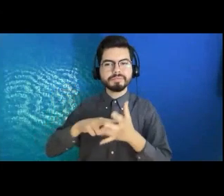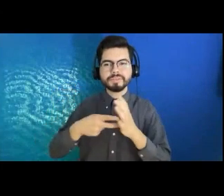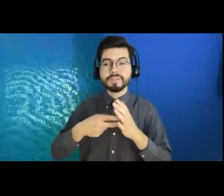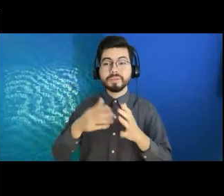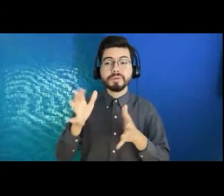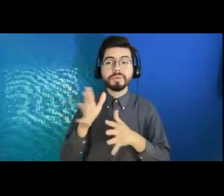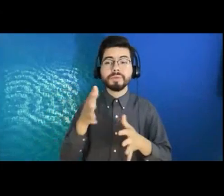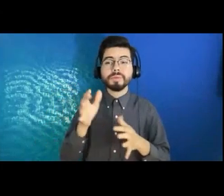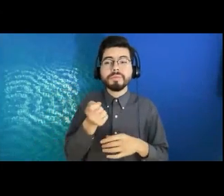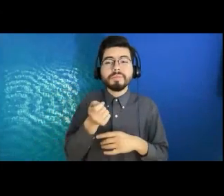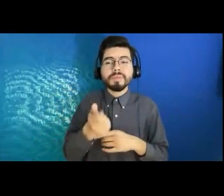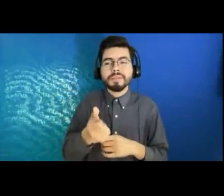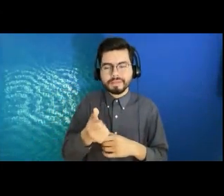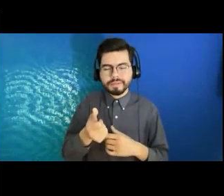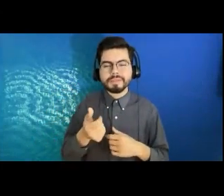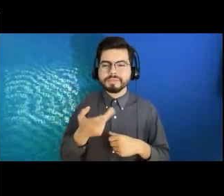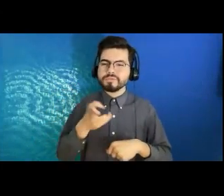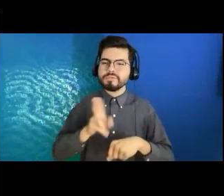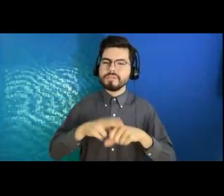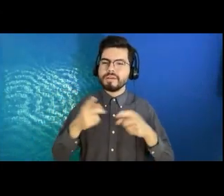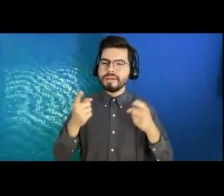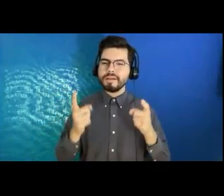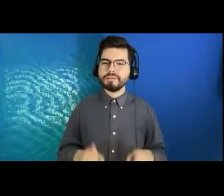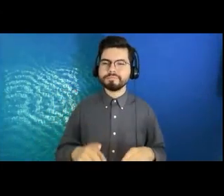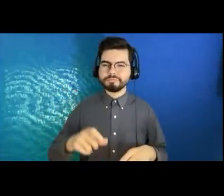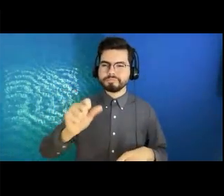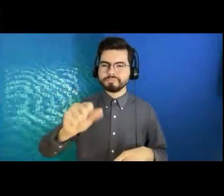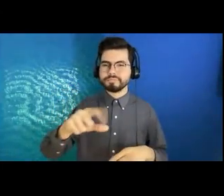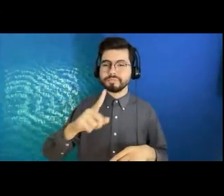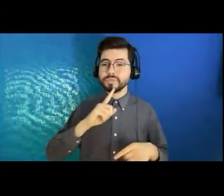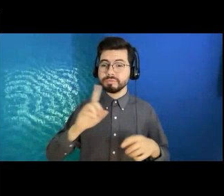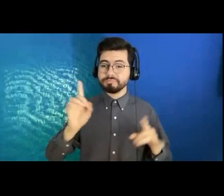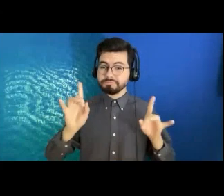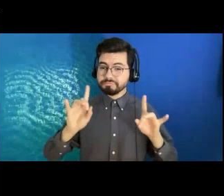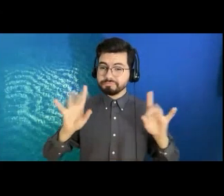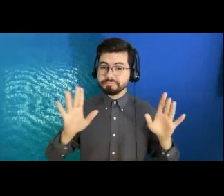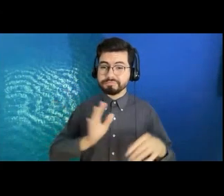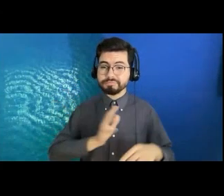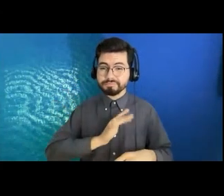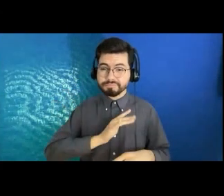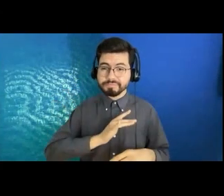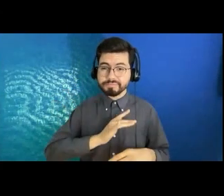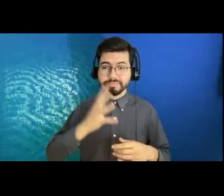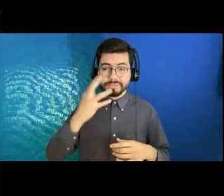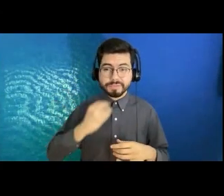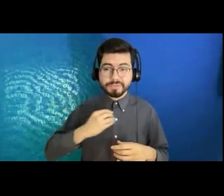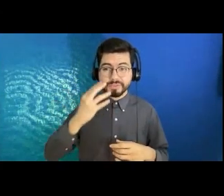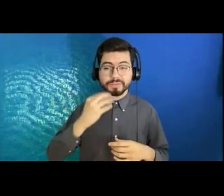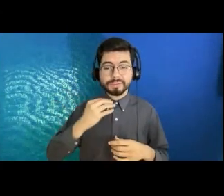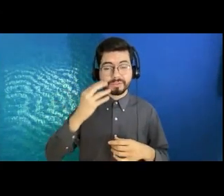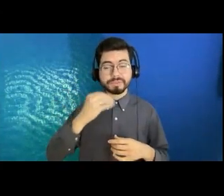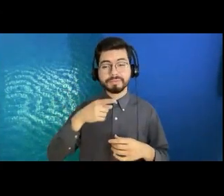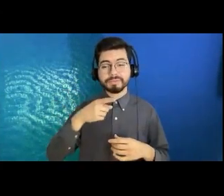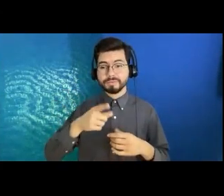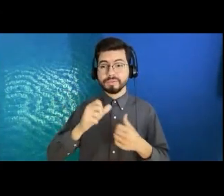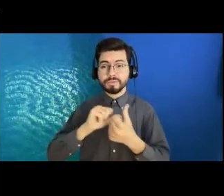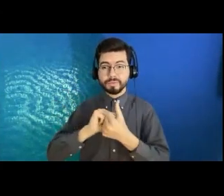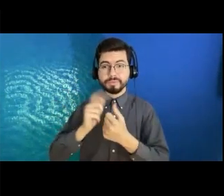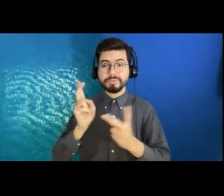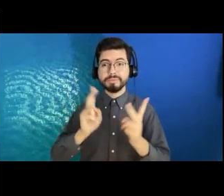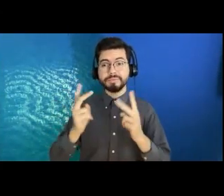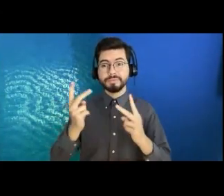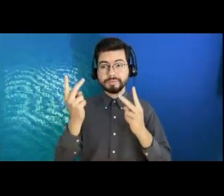Of course it happens, and it's an incredible experience if you happen to be there with your visitors. And probably what